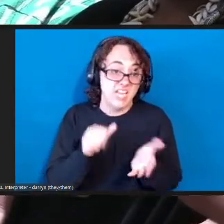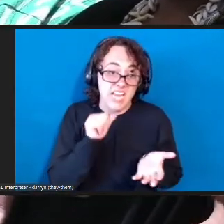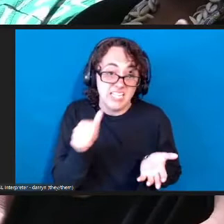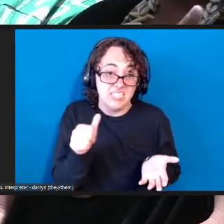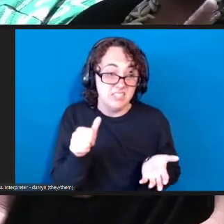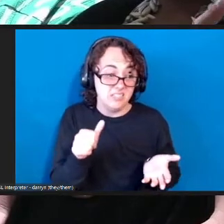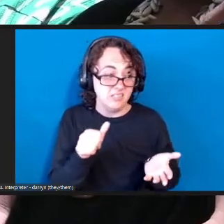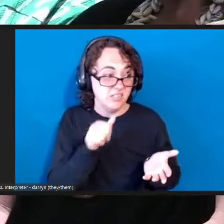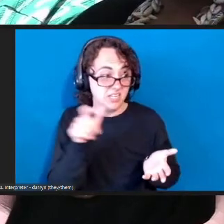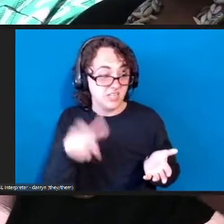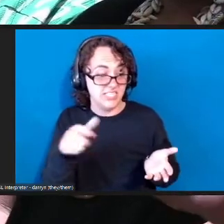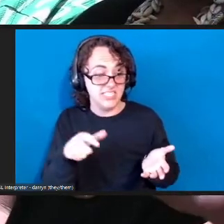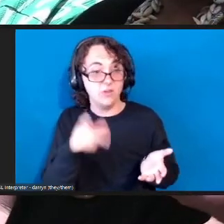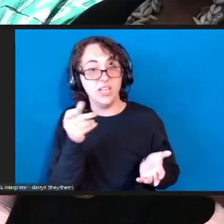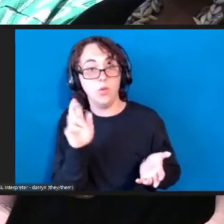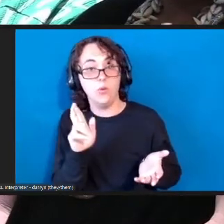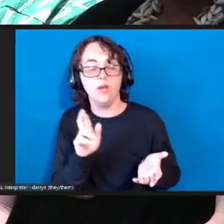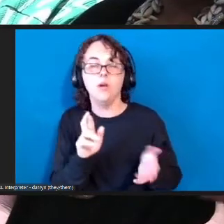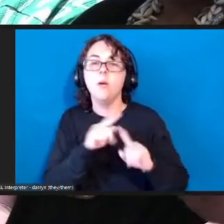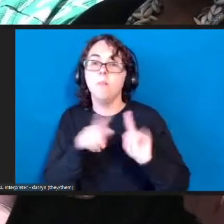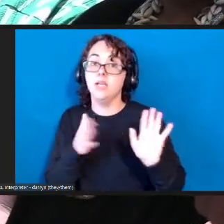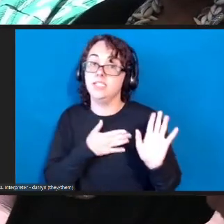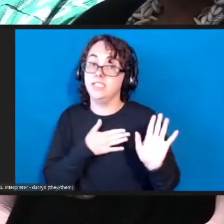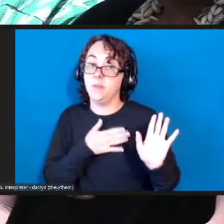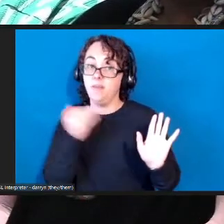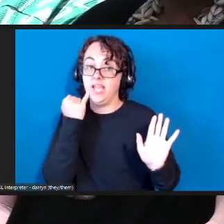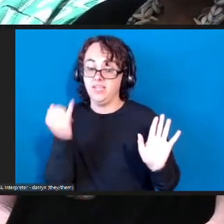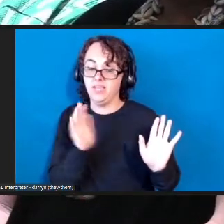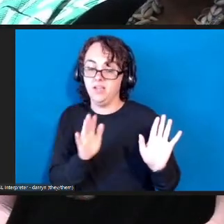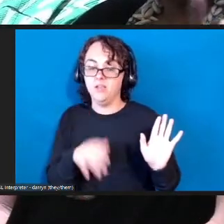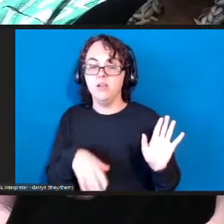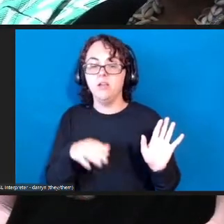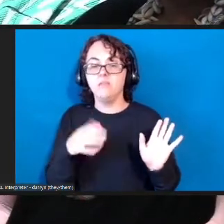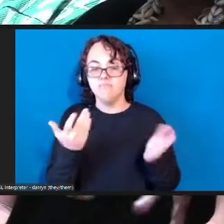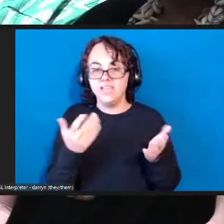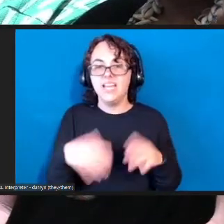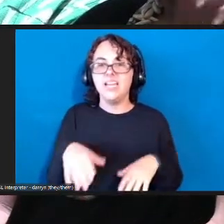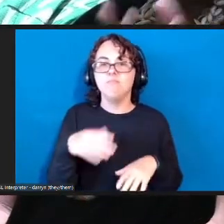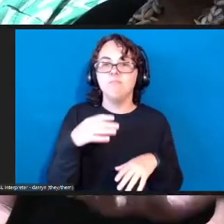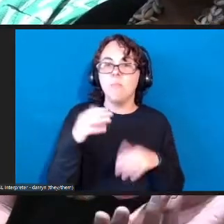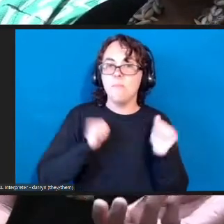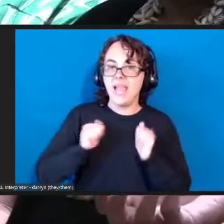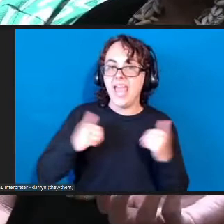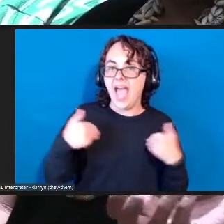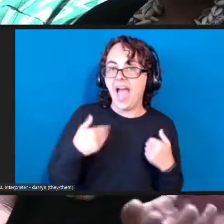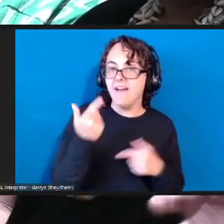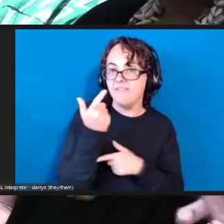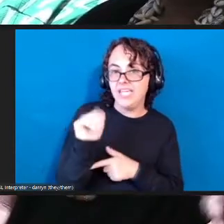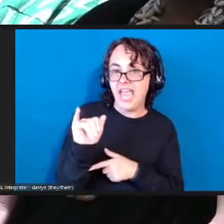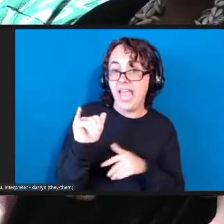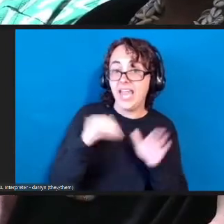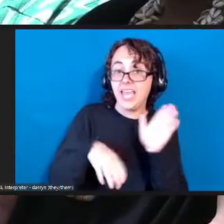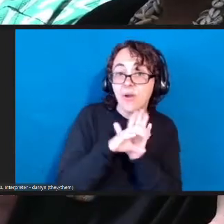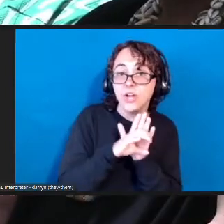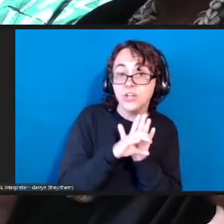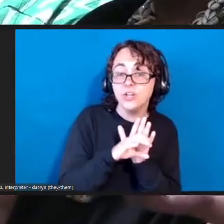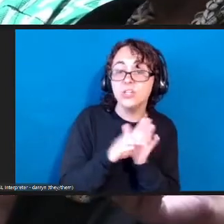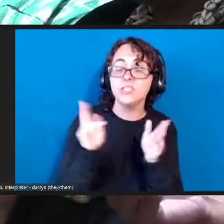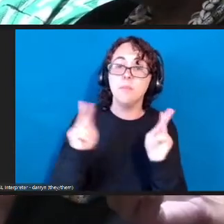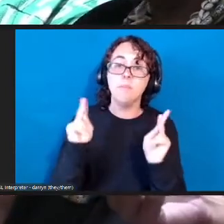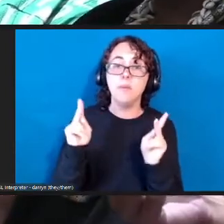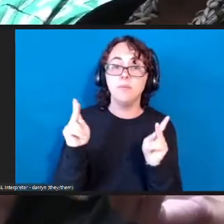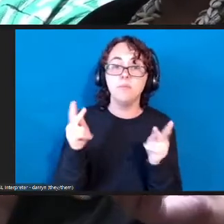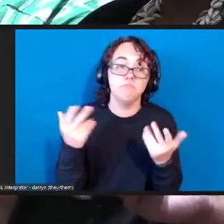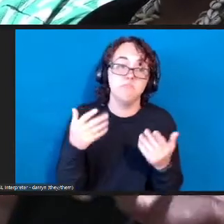take. A play that has gay characters or written by a cis gay man is often conflated as a queer piece of